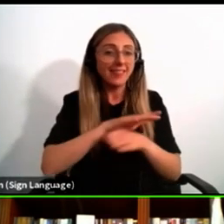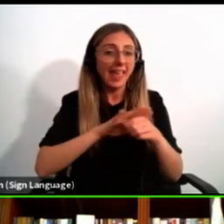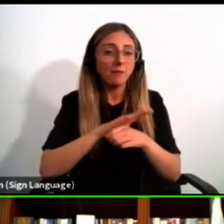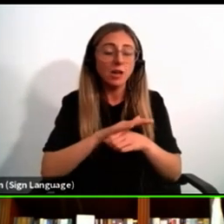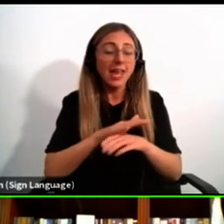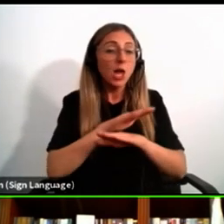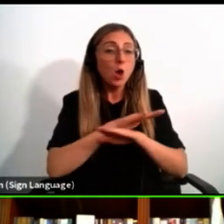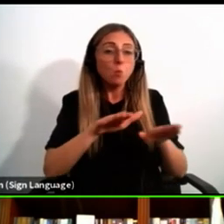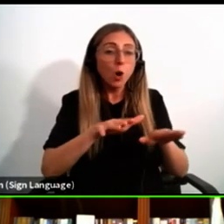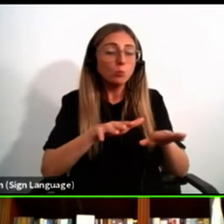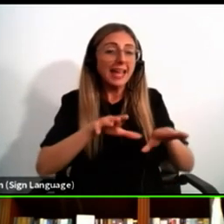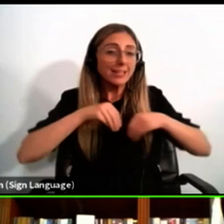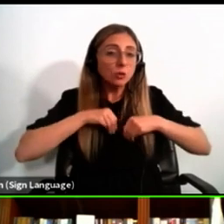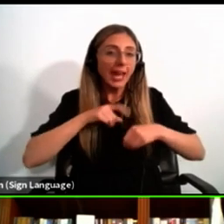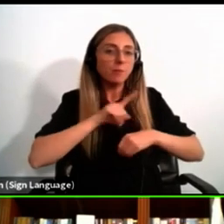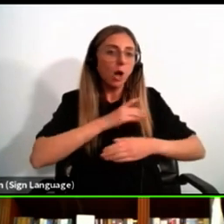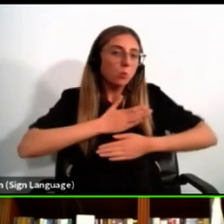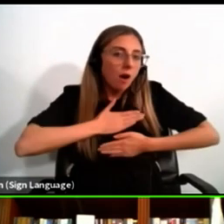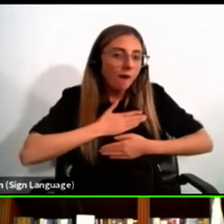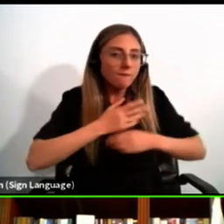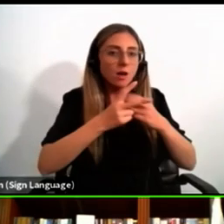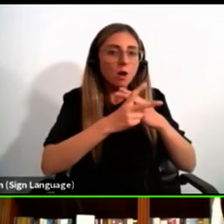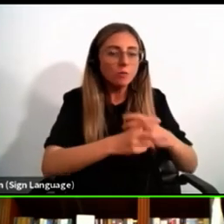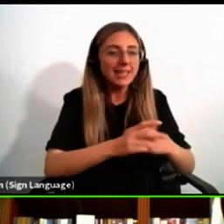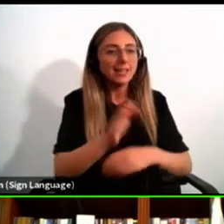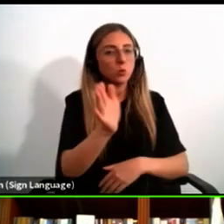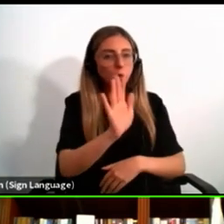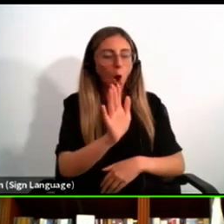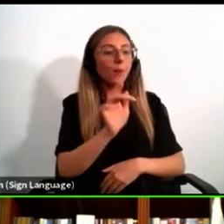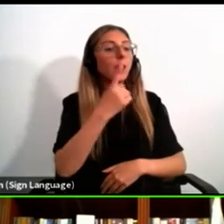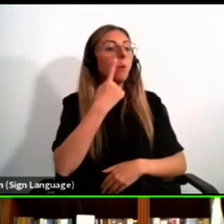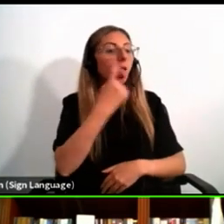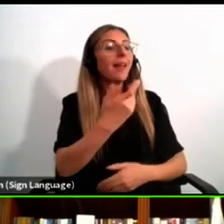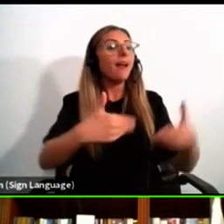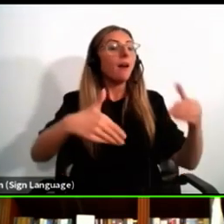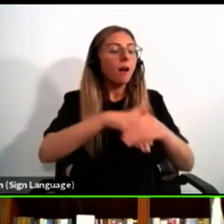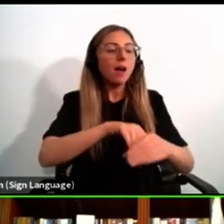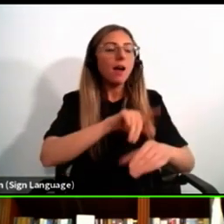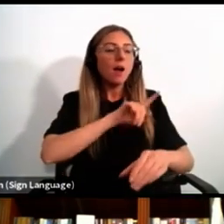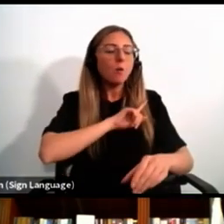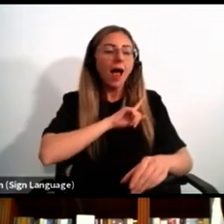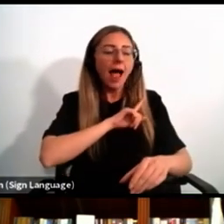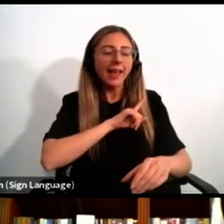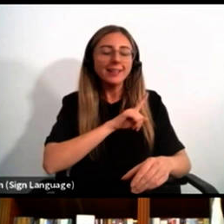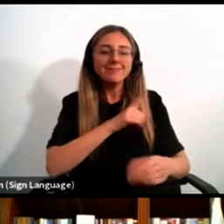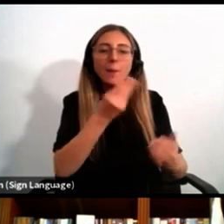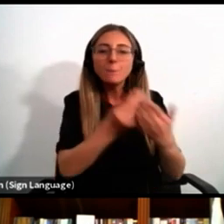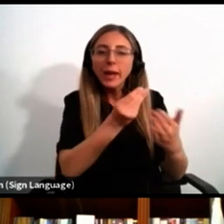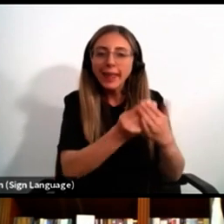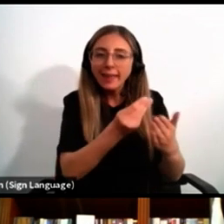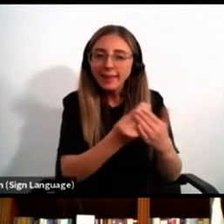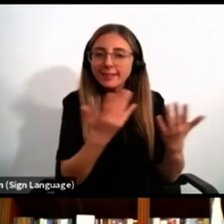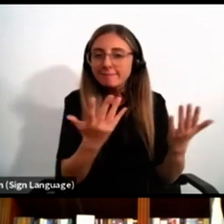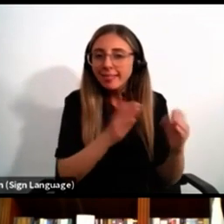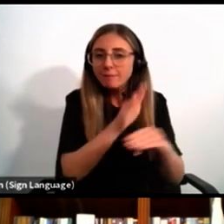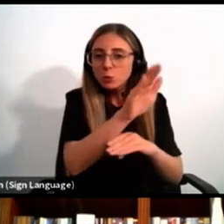not get it because people love research. It will be because there is money coming out of it. Thank you, Prof. Let me take the next batch